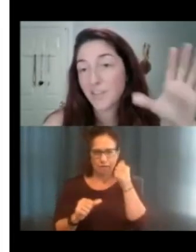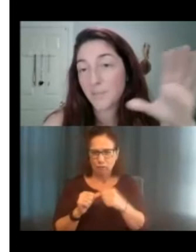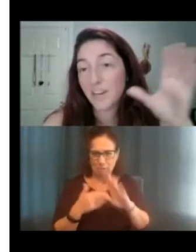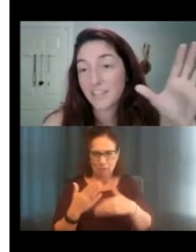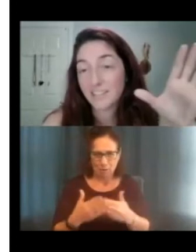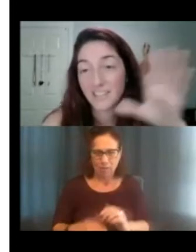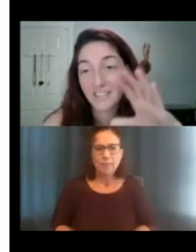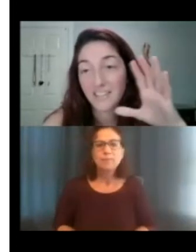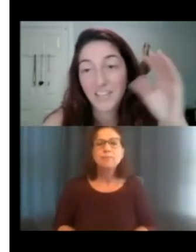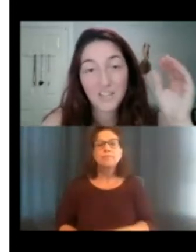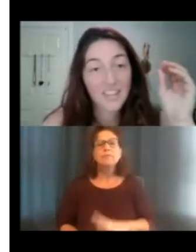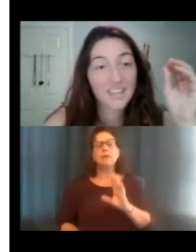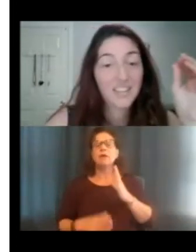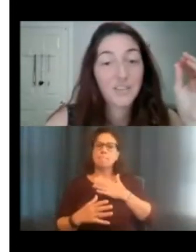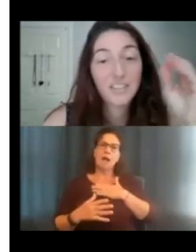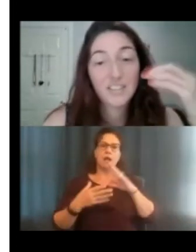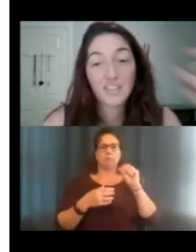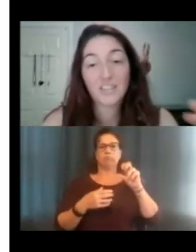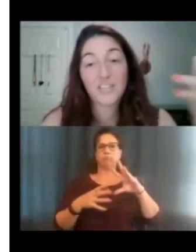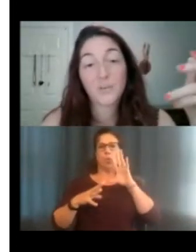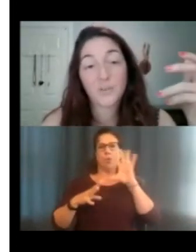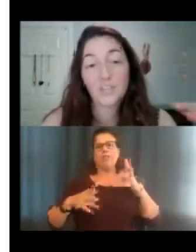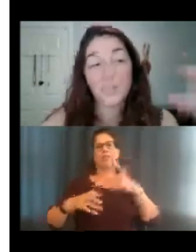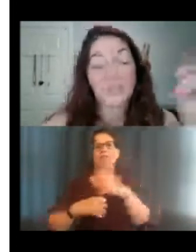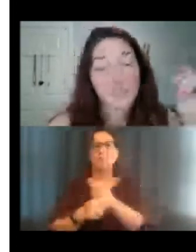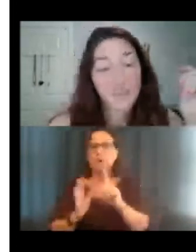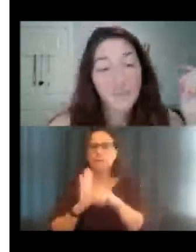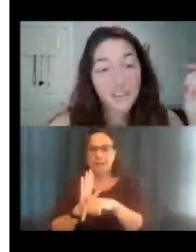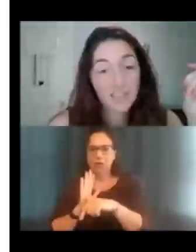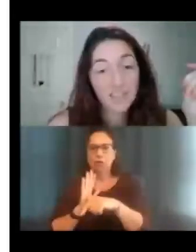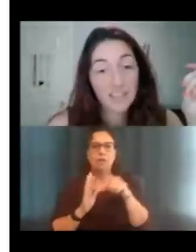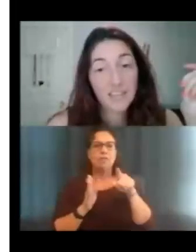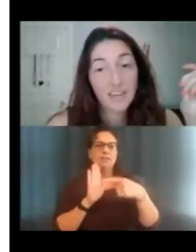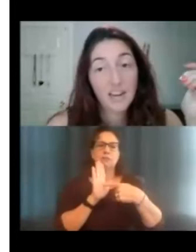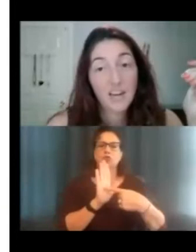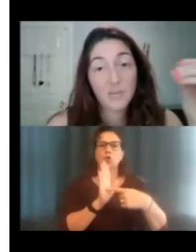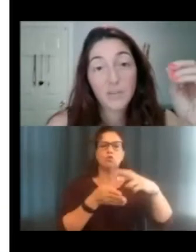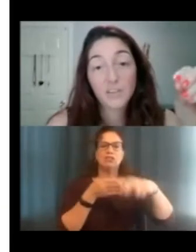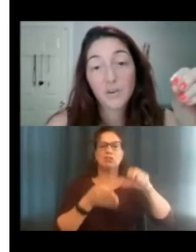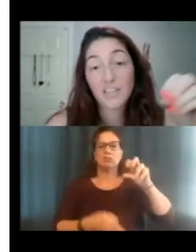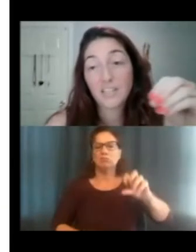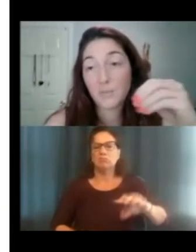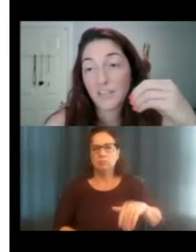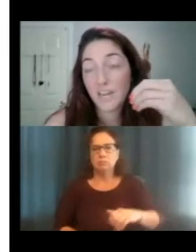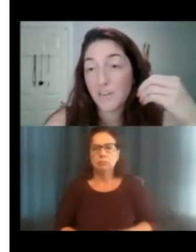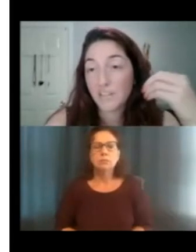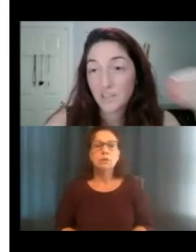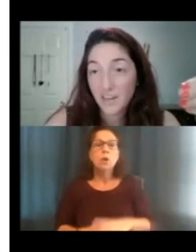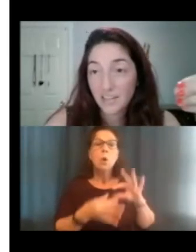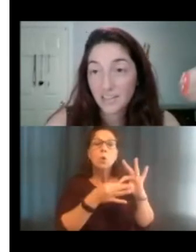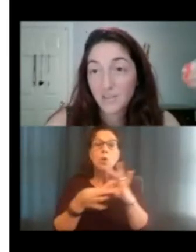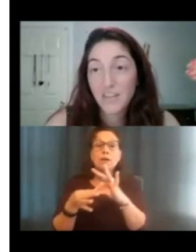I will summarize this in a later slide. So this is just to show the results that we got. So these are correlations with